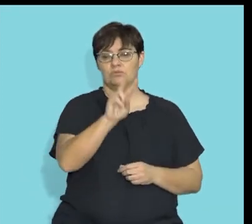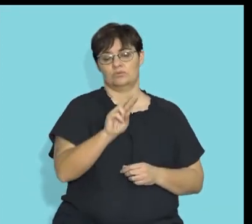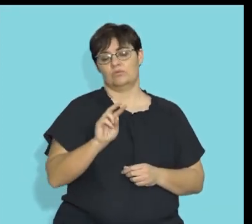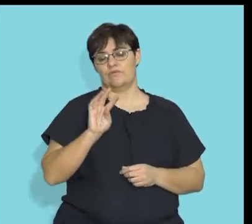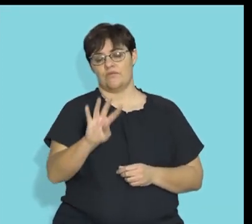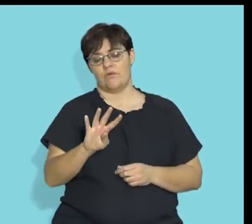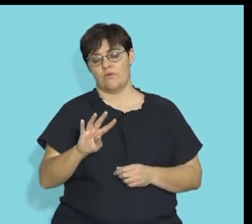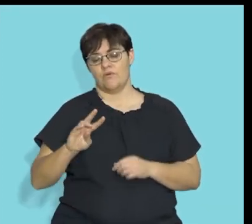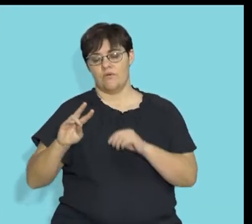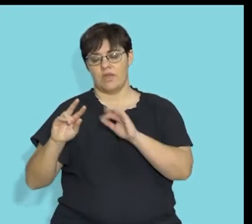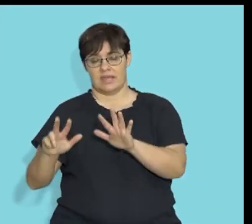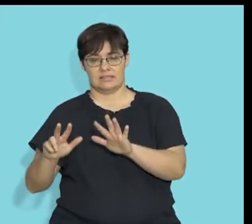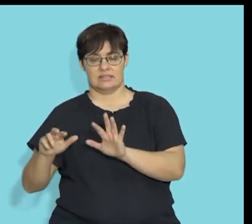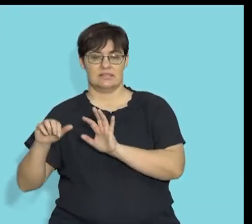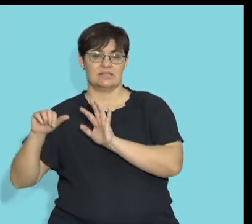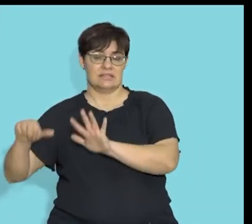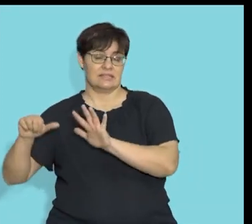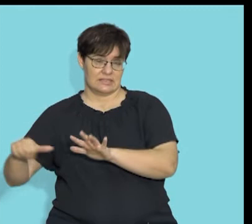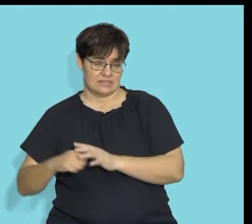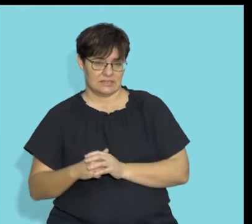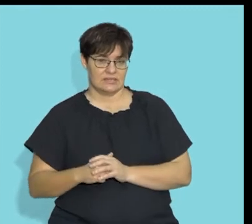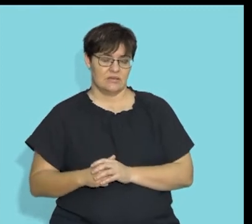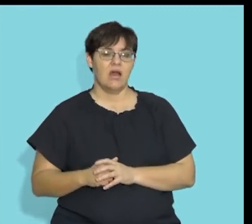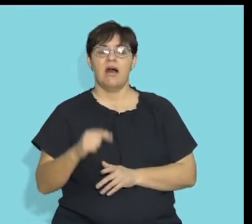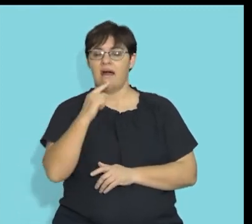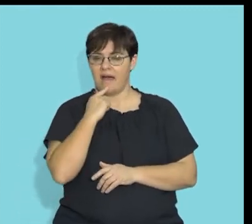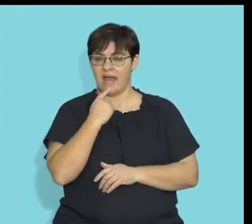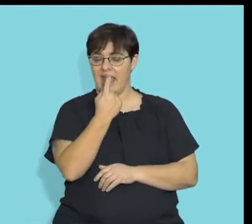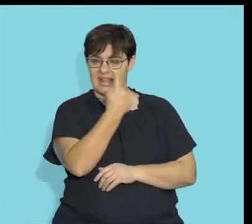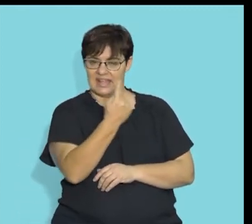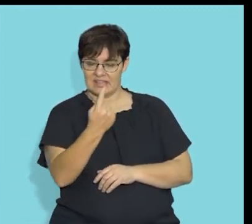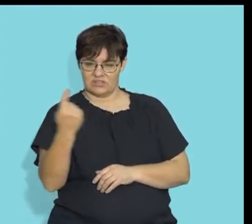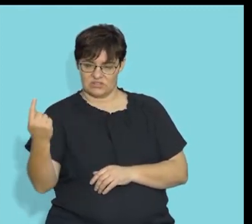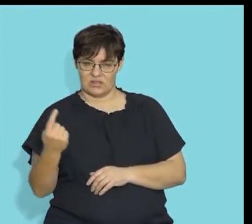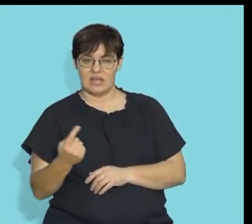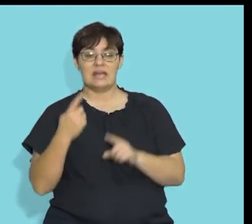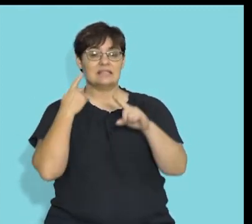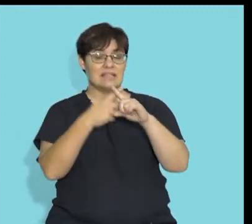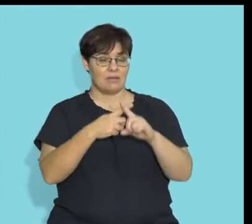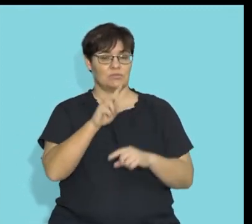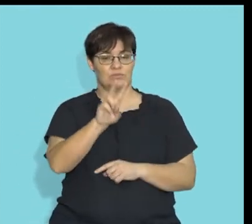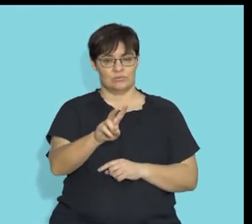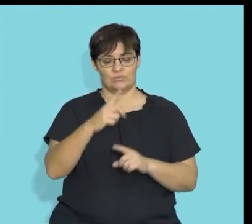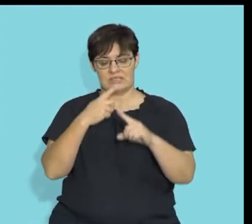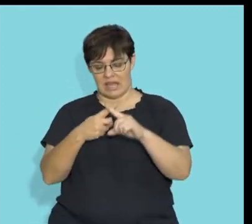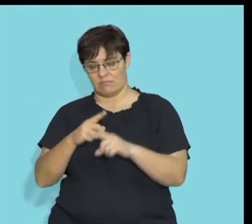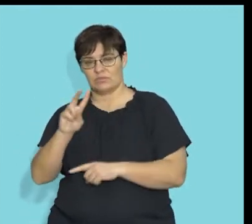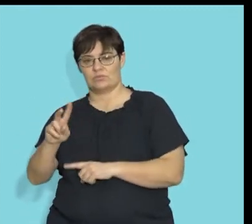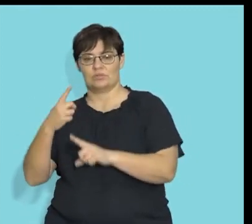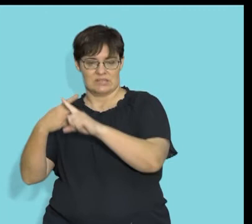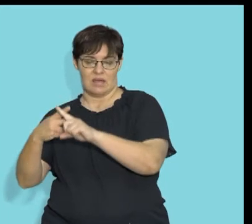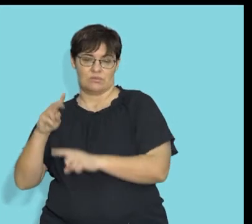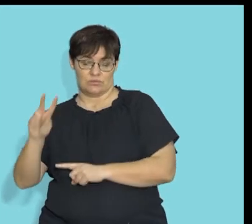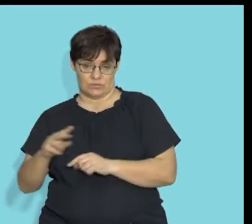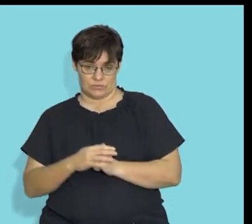2, 4, 8, 16. I can see that each time I have multiplied the term by 2